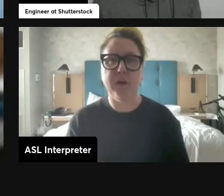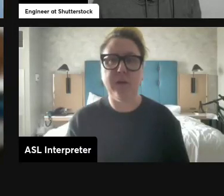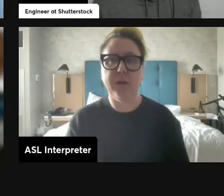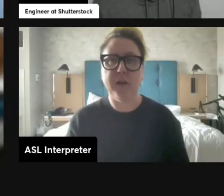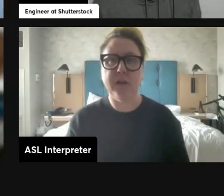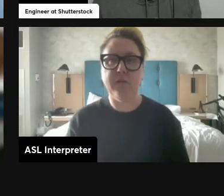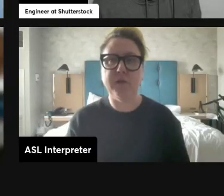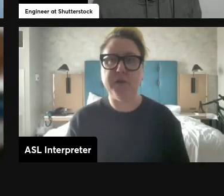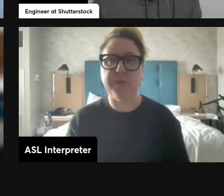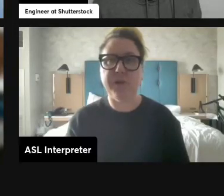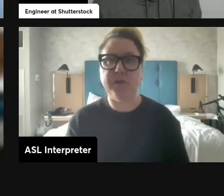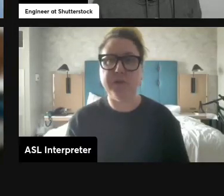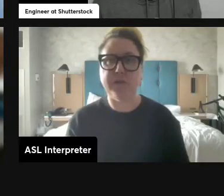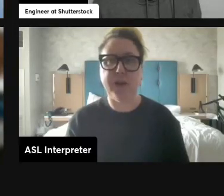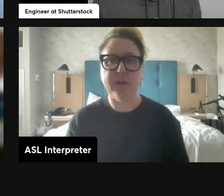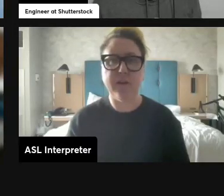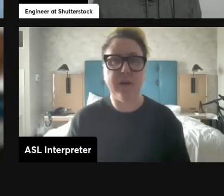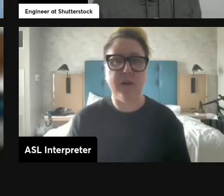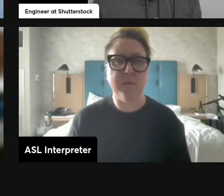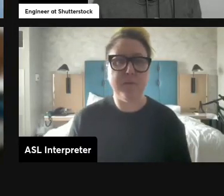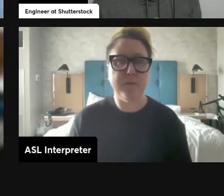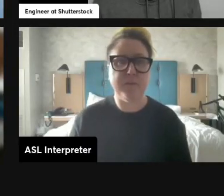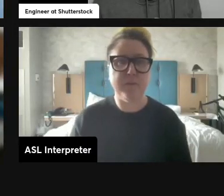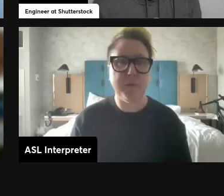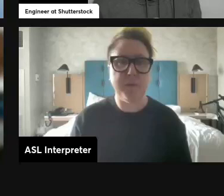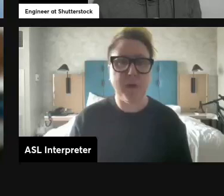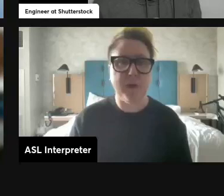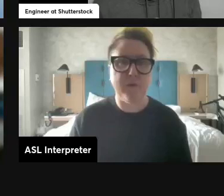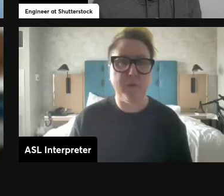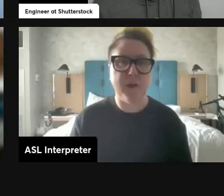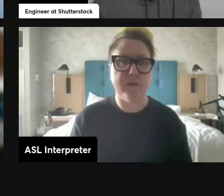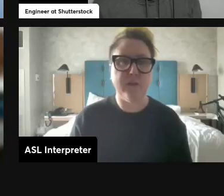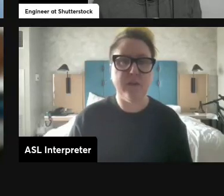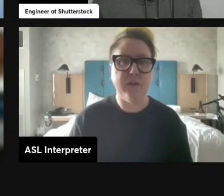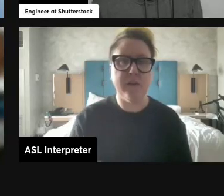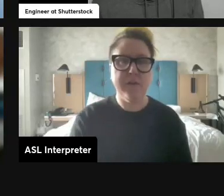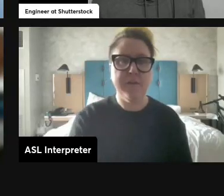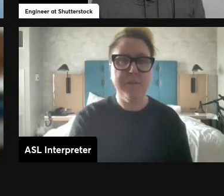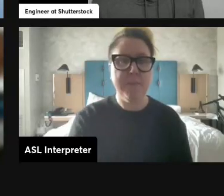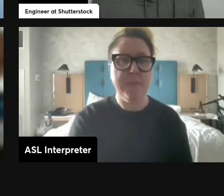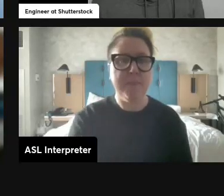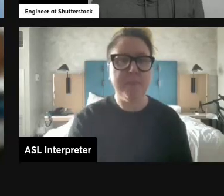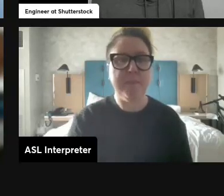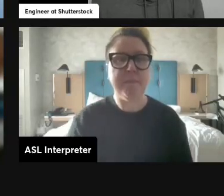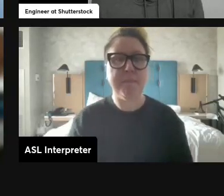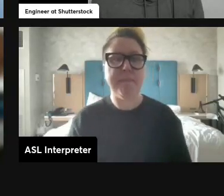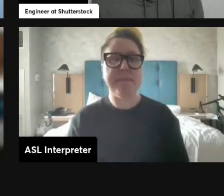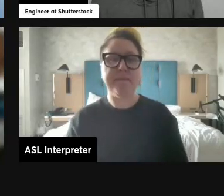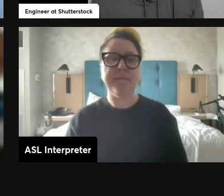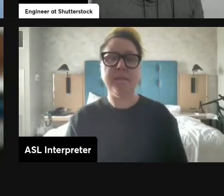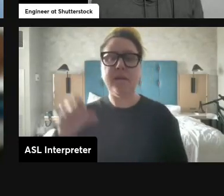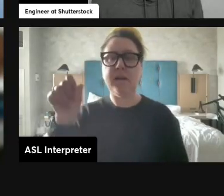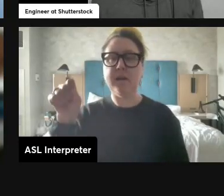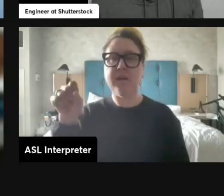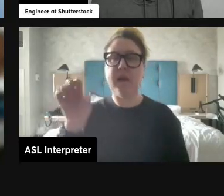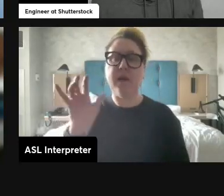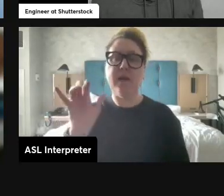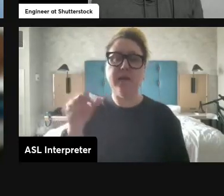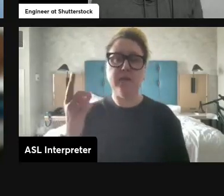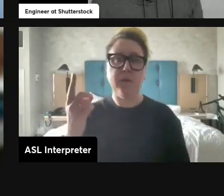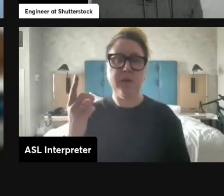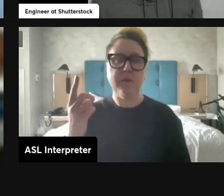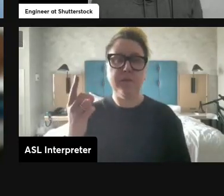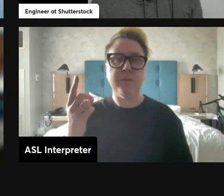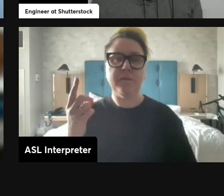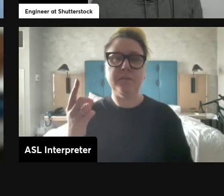to leverage the benefits of that? Maybe Brian, if you want to answer. Yeah, this was